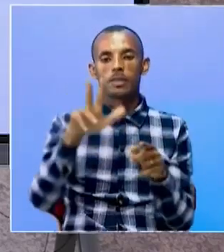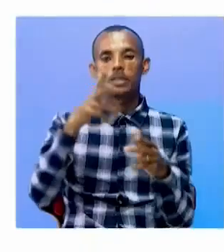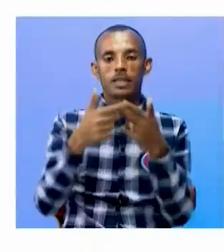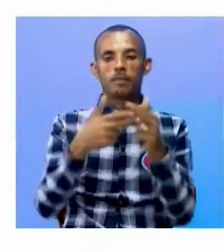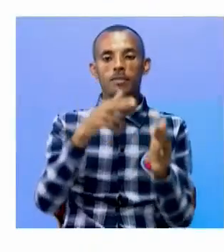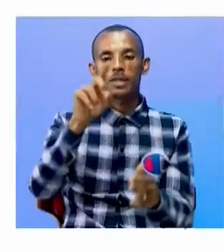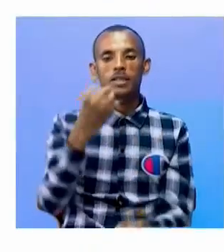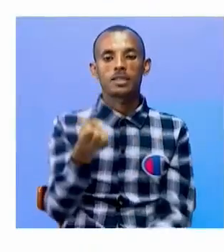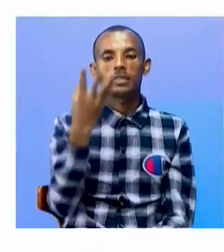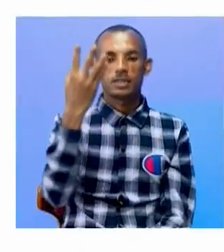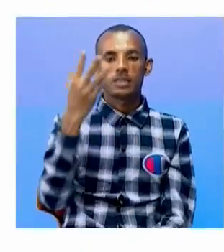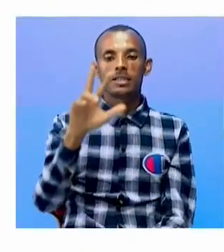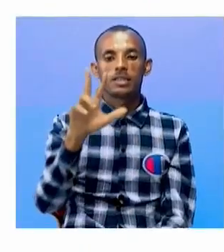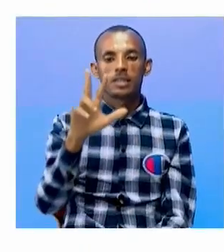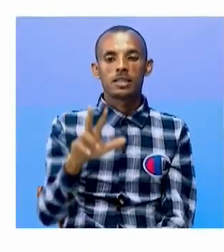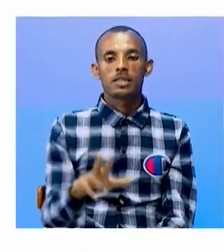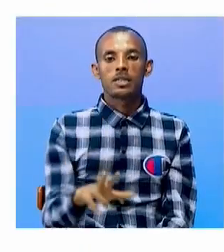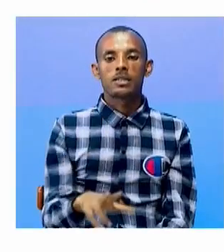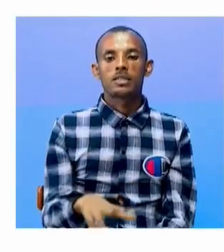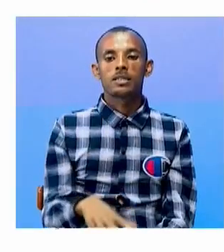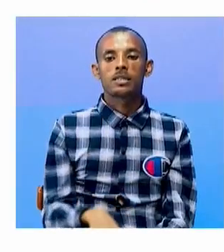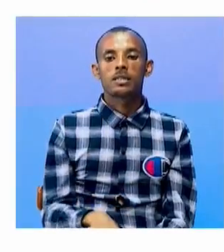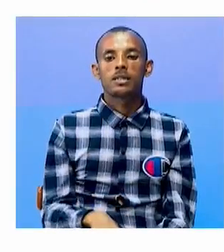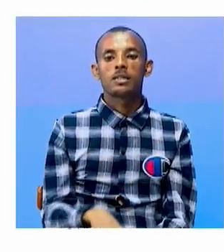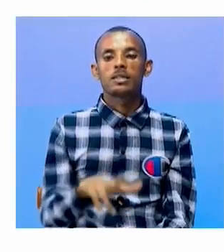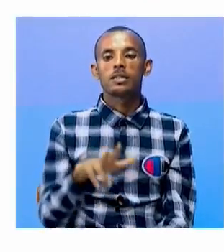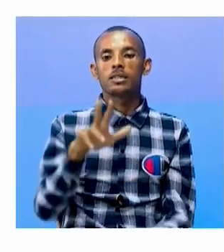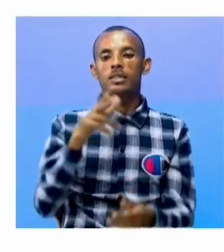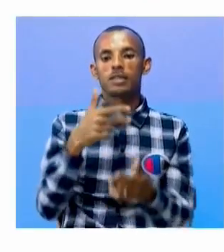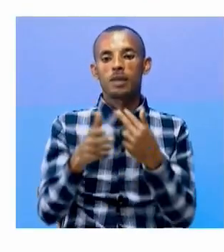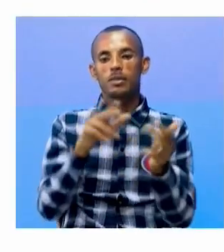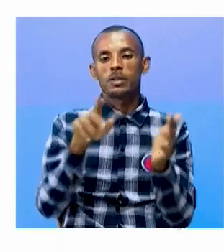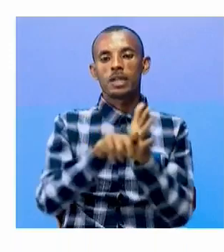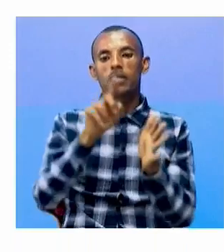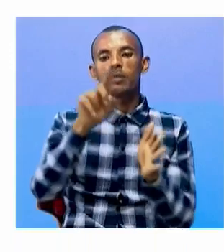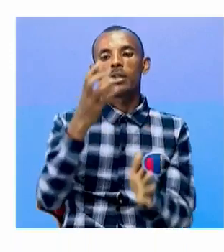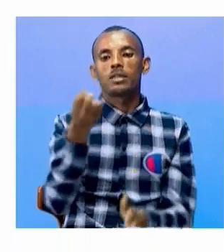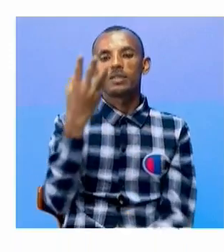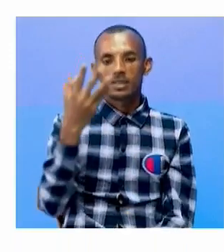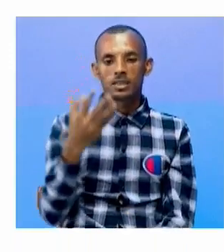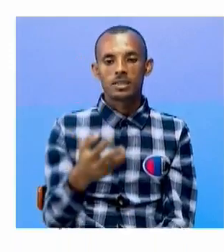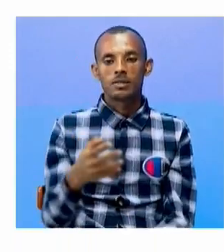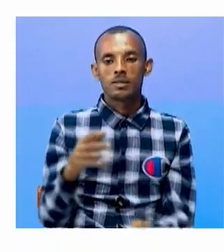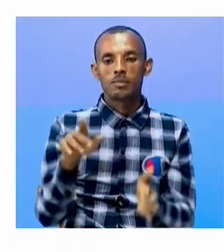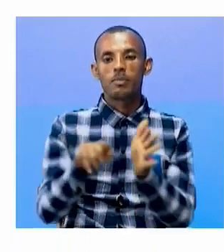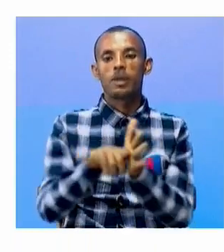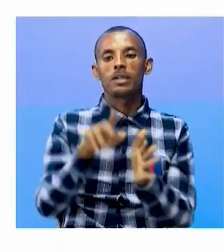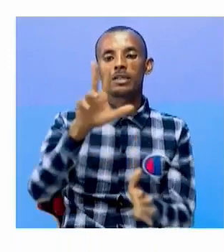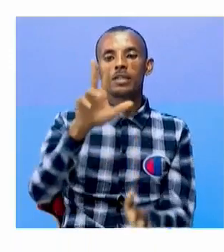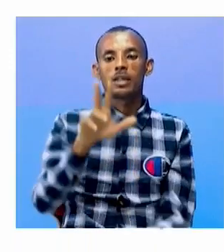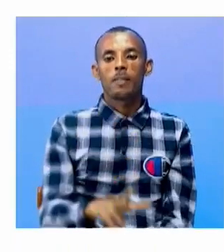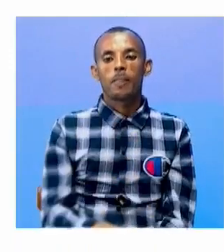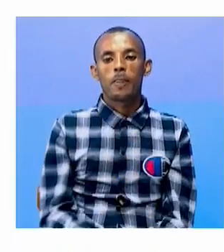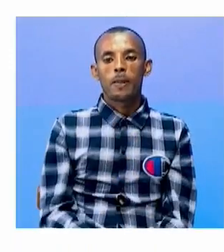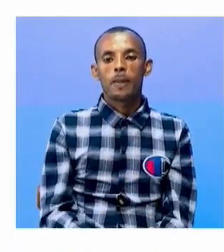x, it is 3x. 3 times minus 1, it is minus